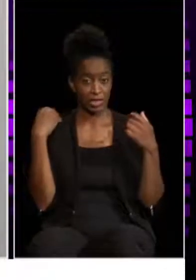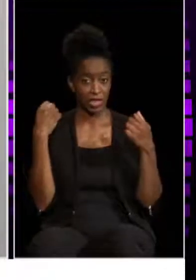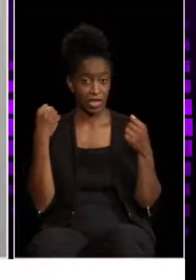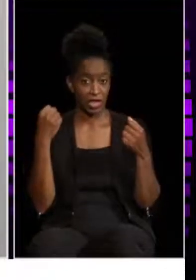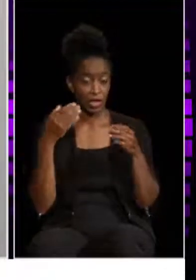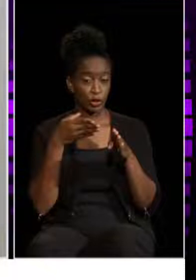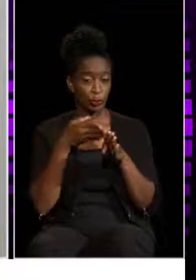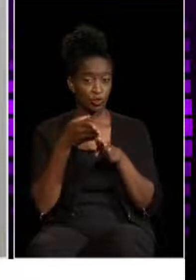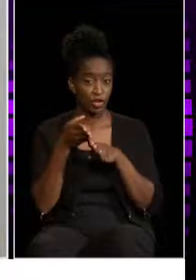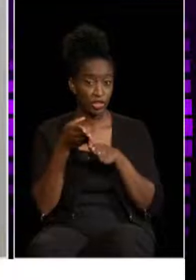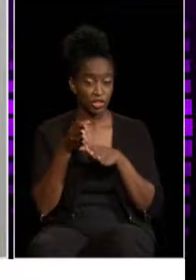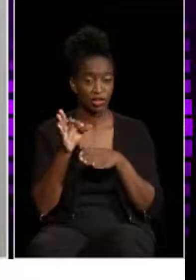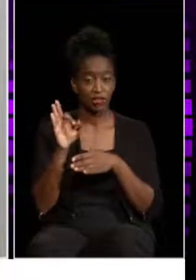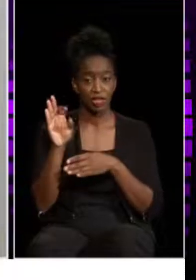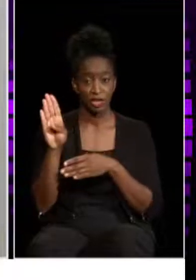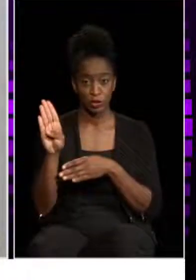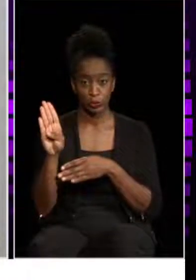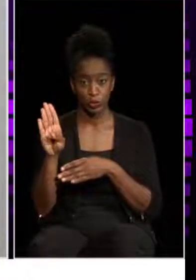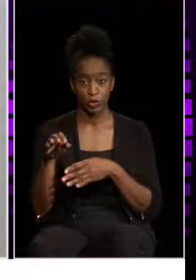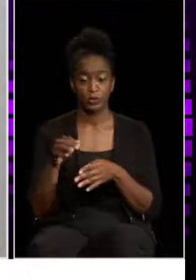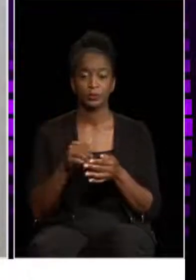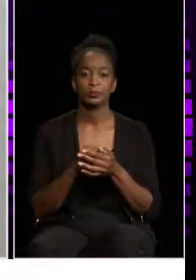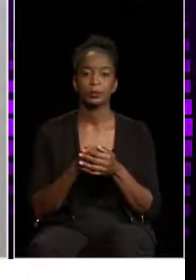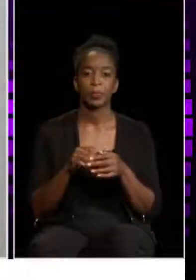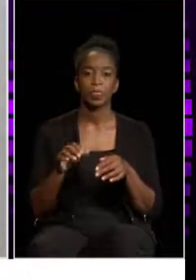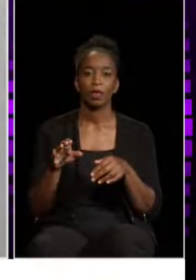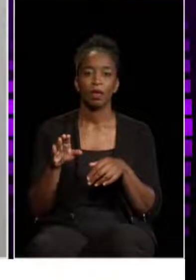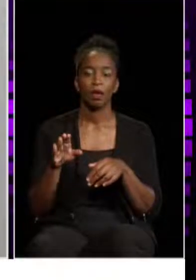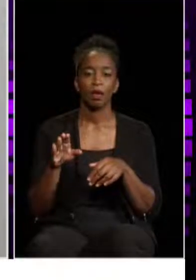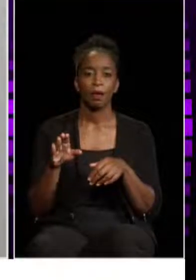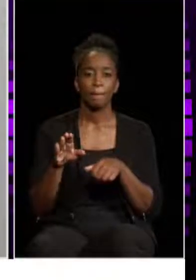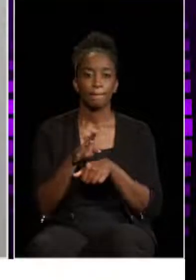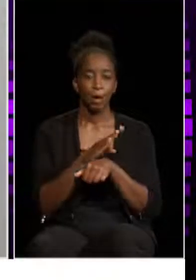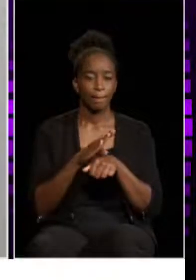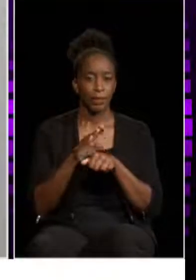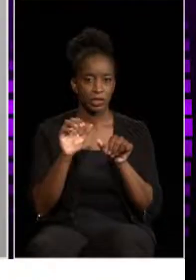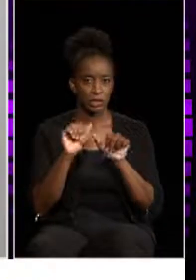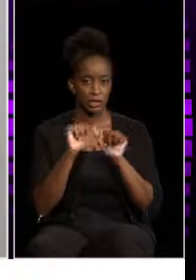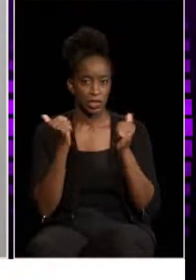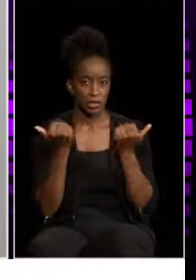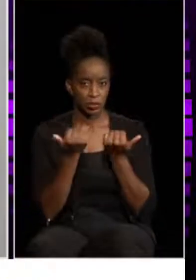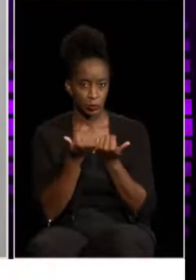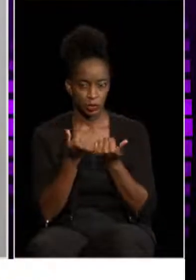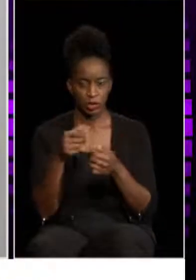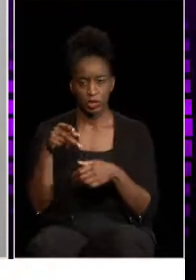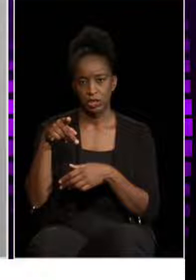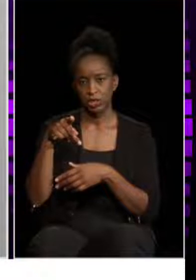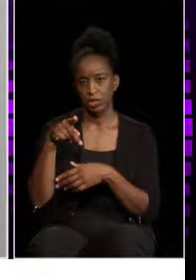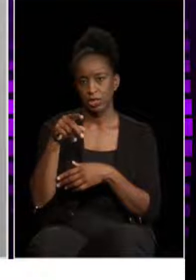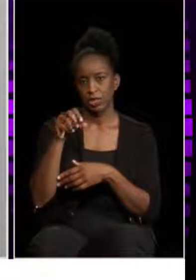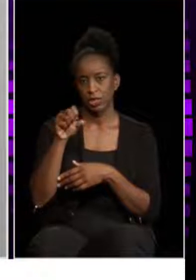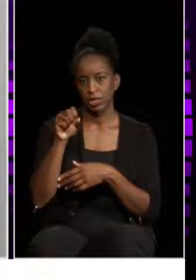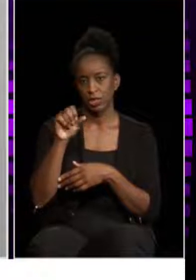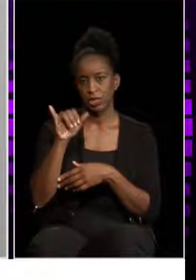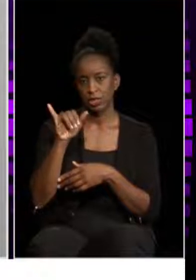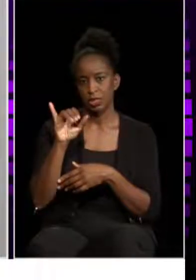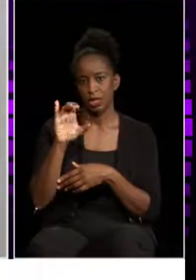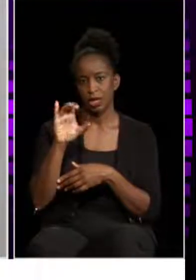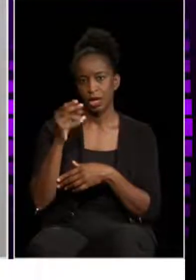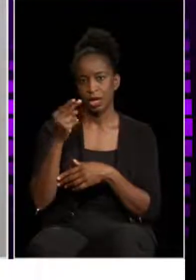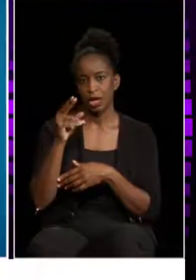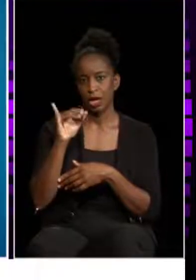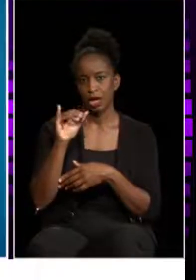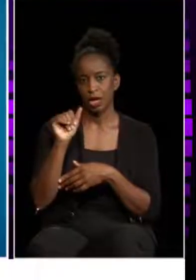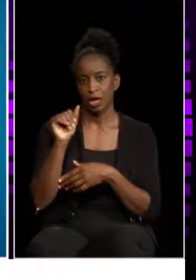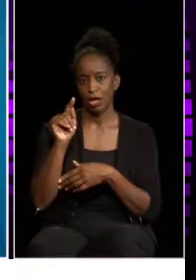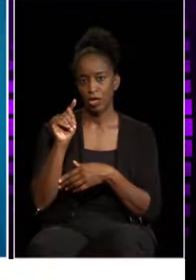specialties and everything. And then the Barbados Association of Psychiatrists as well. And they have both Instagram and Facebook pages. Thank